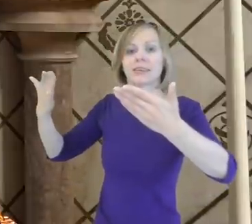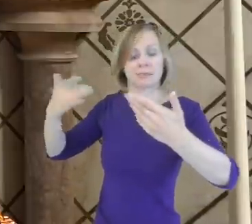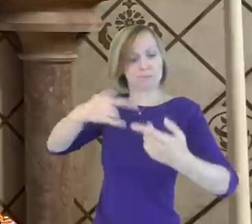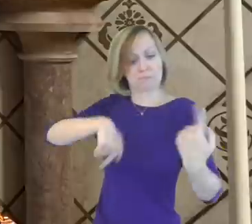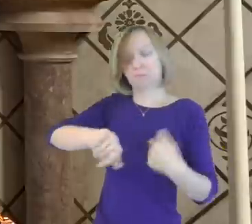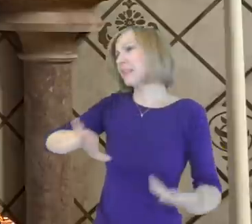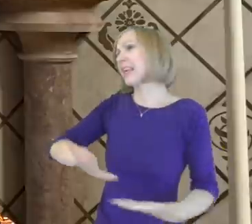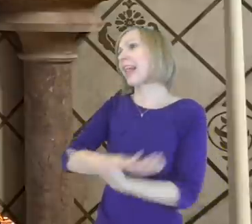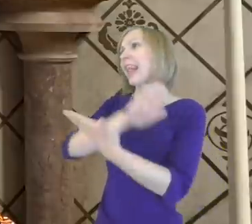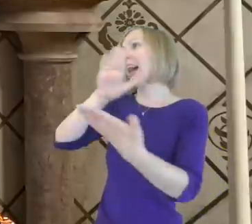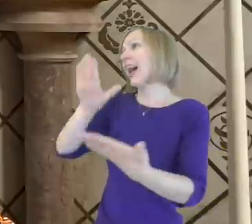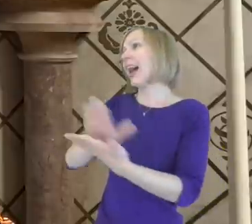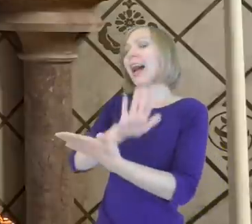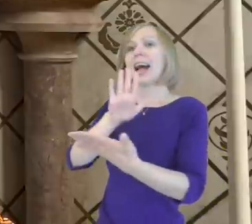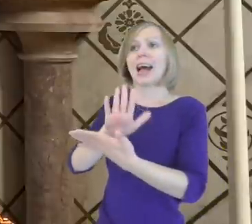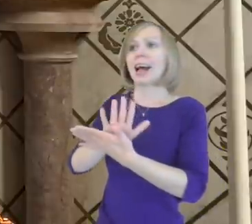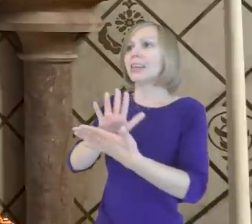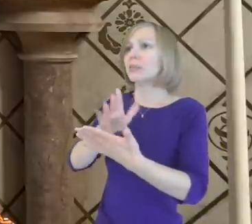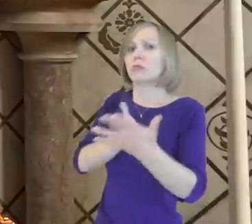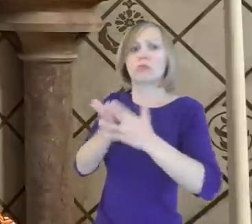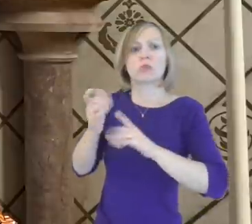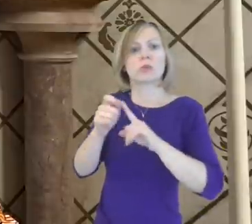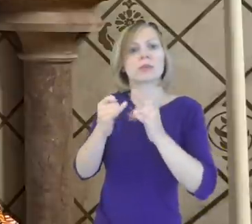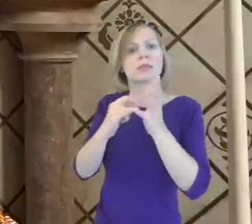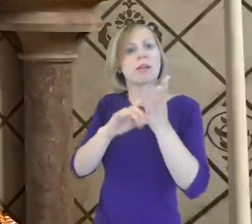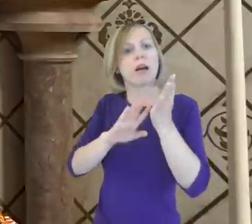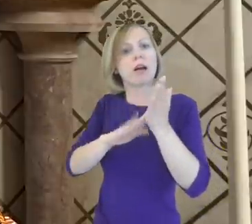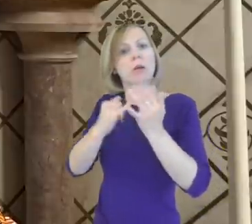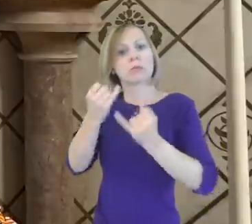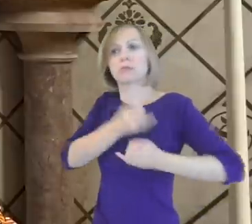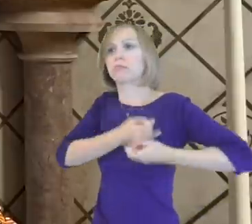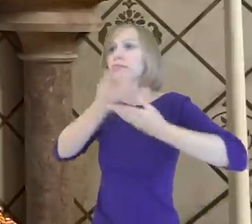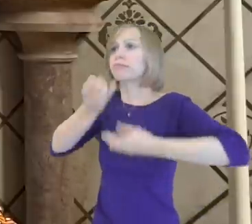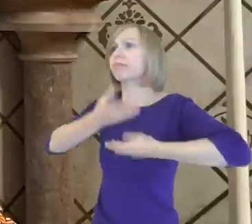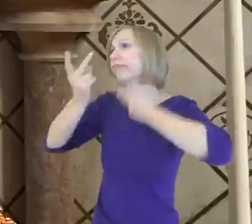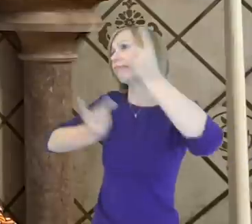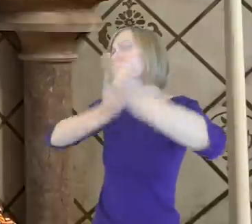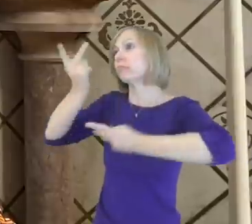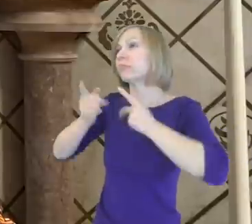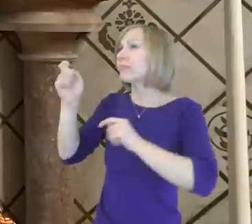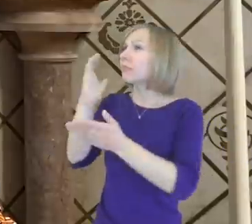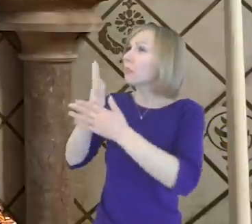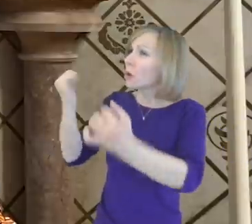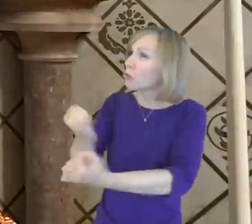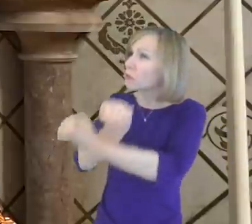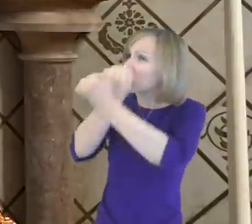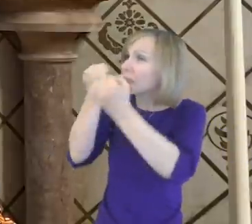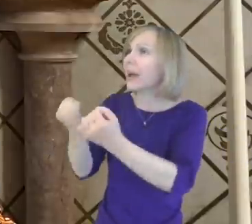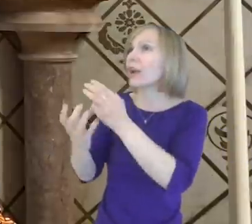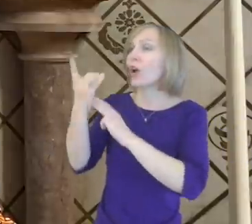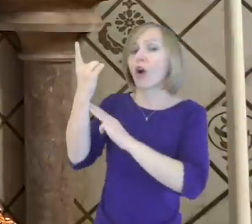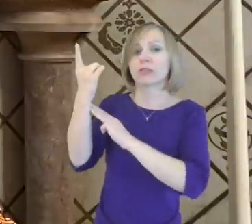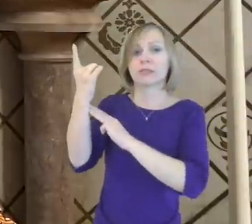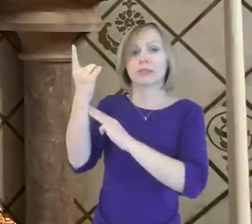ourselves glad in him with psalms. For the Lord is a great God and a great